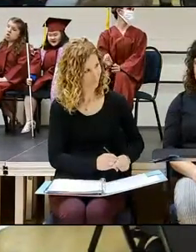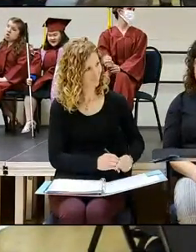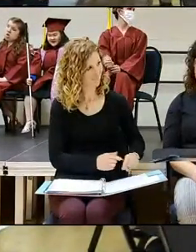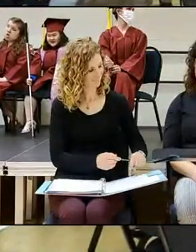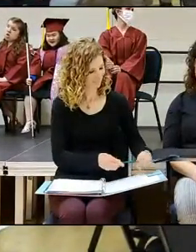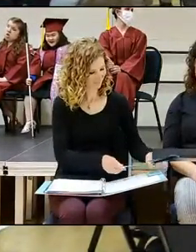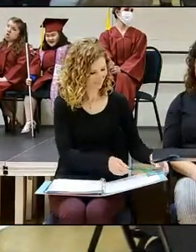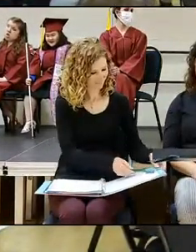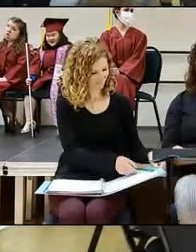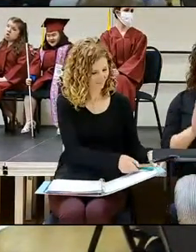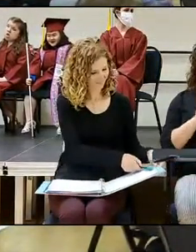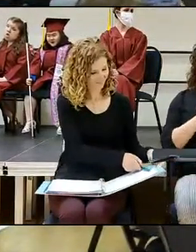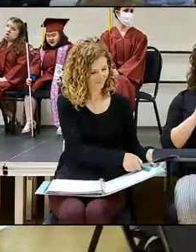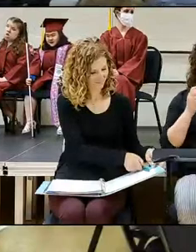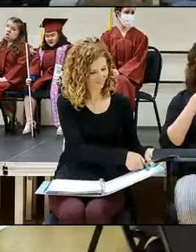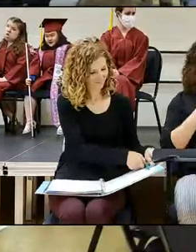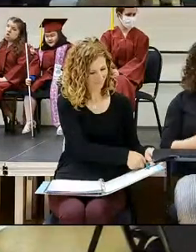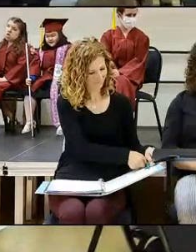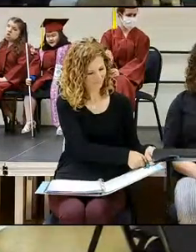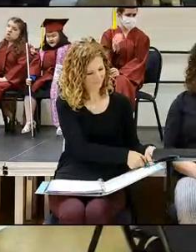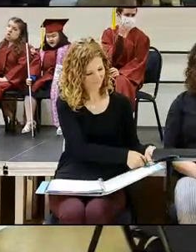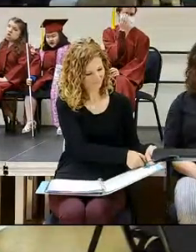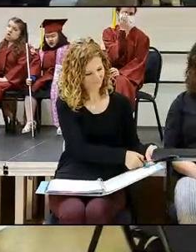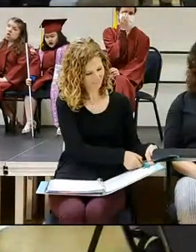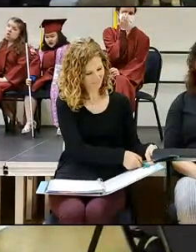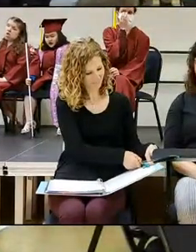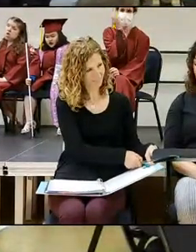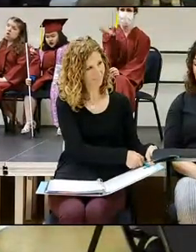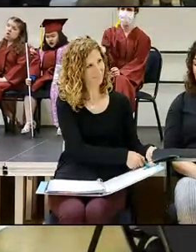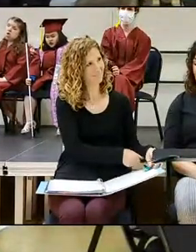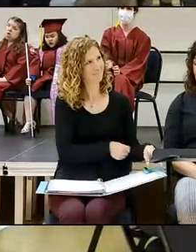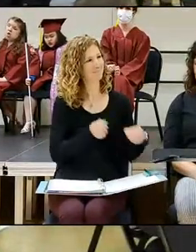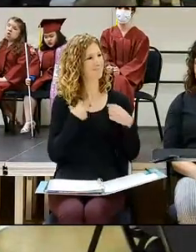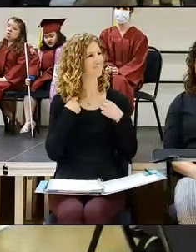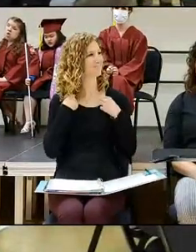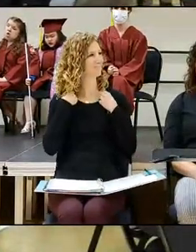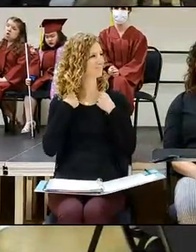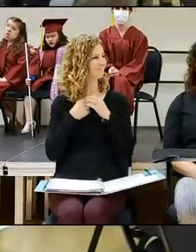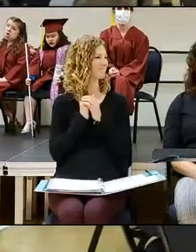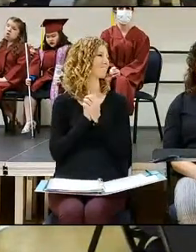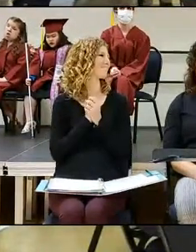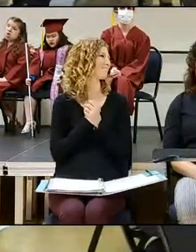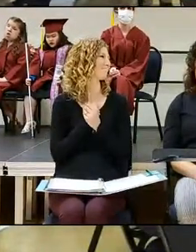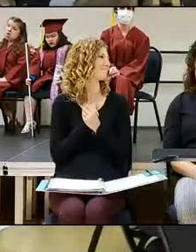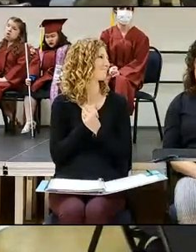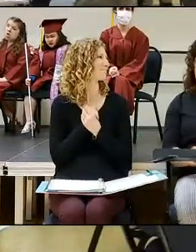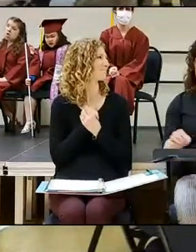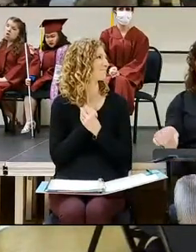seat. Lady is wiping off the mic. And now a man is walking up.